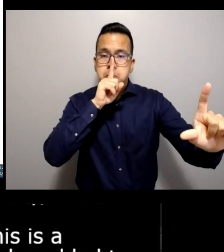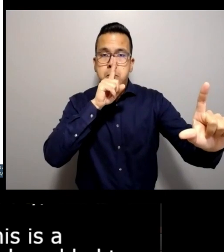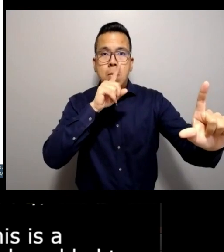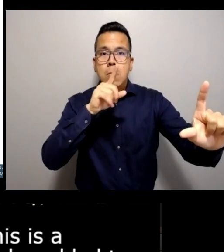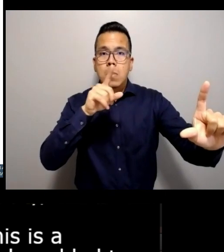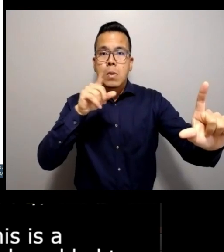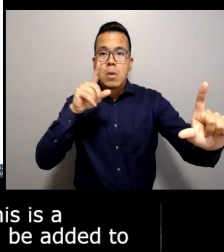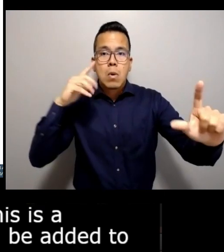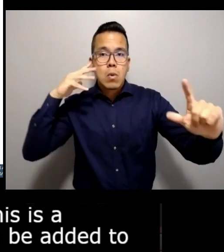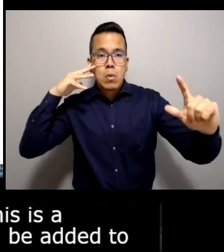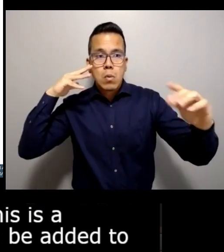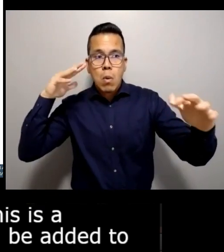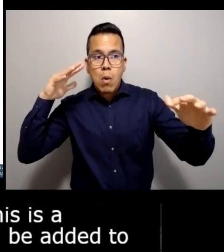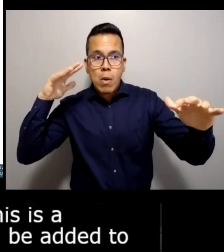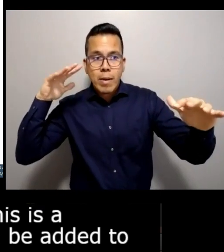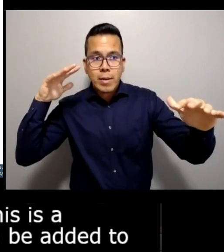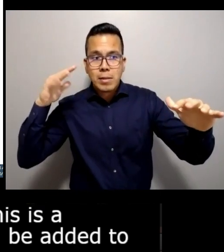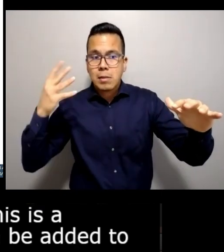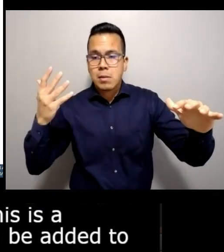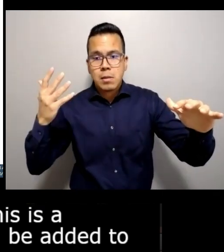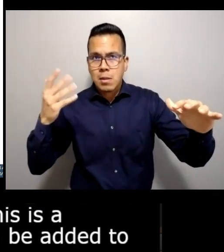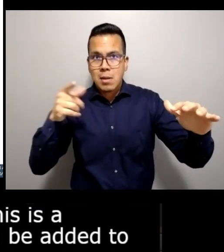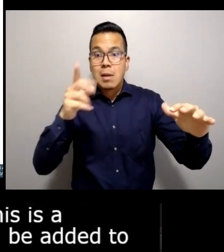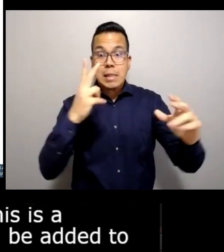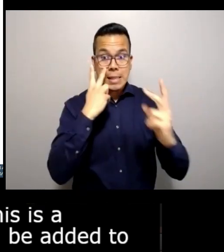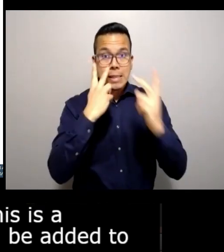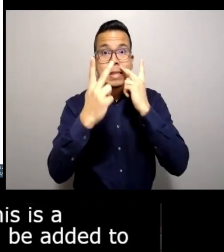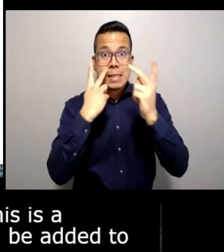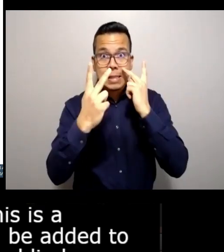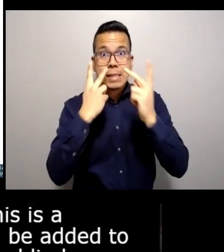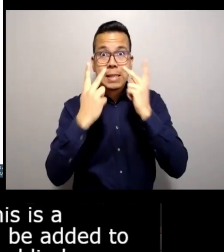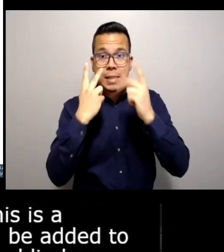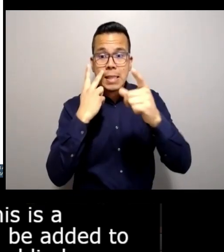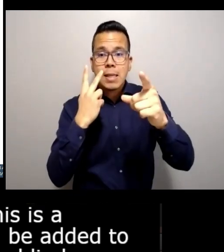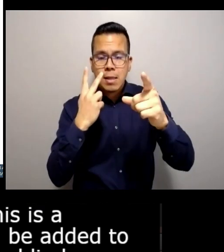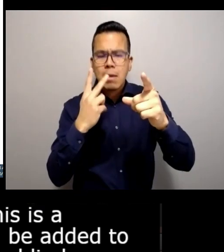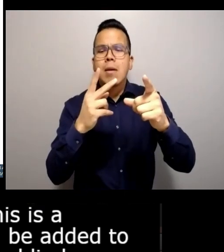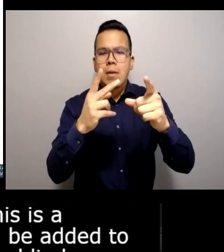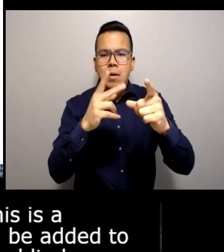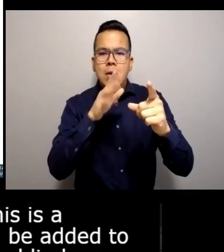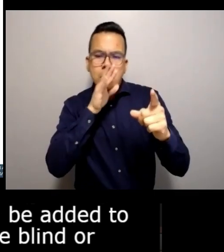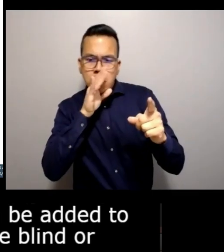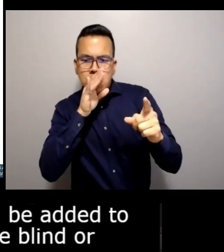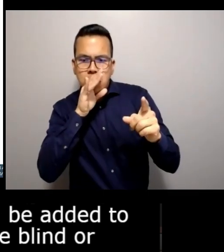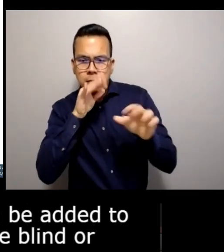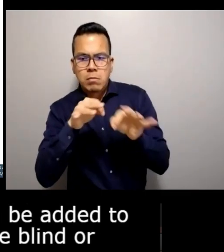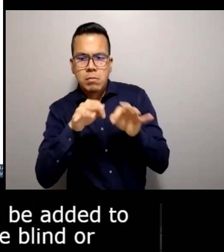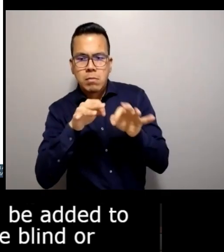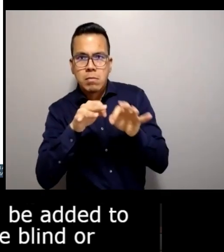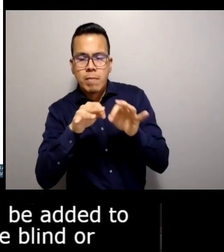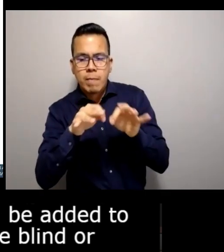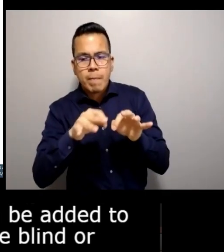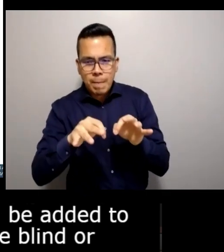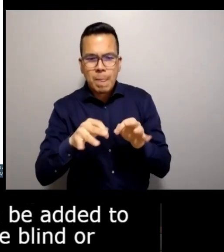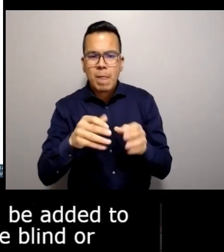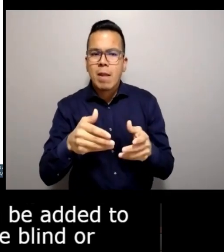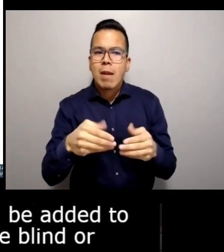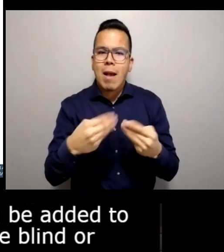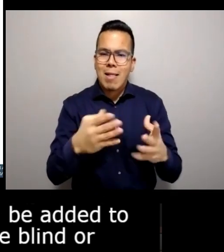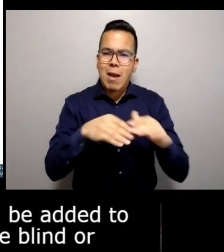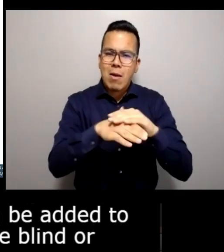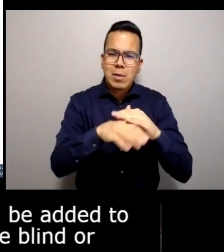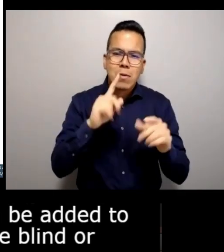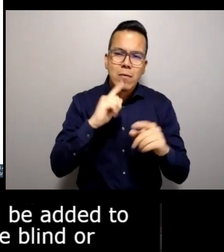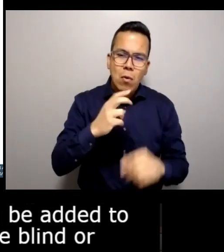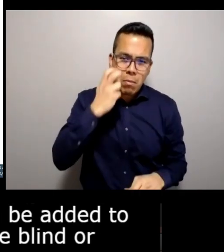access for those who are blind or visually impaired as well. And so an accessible video